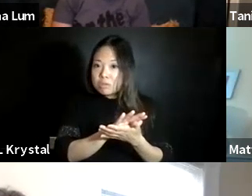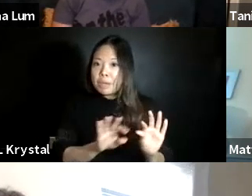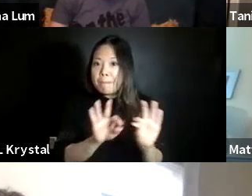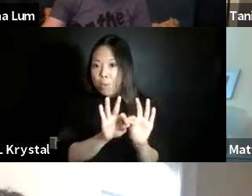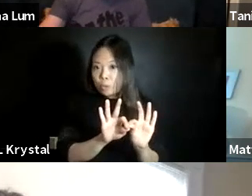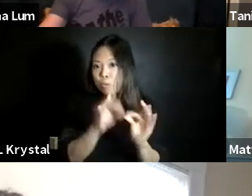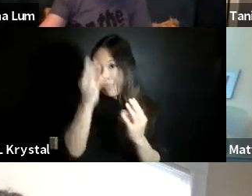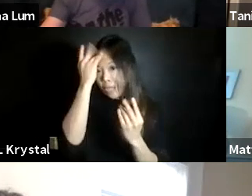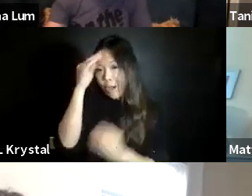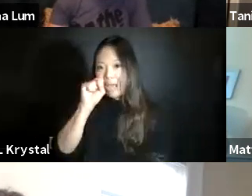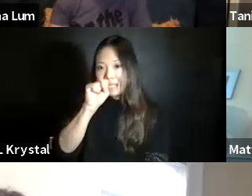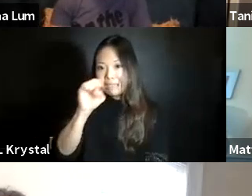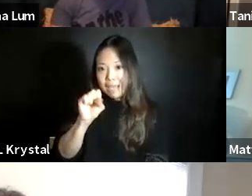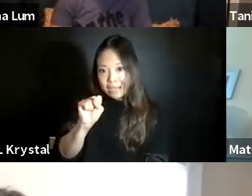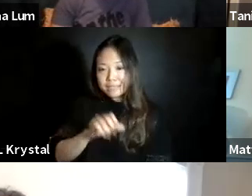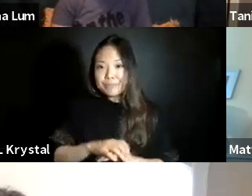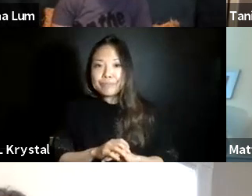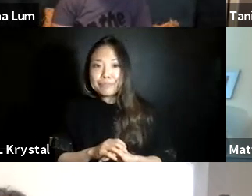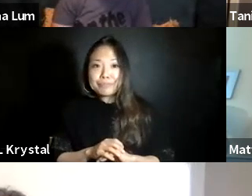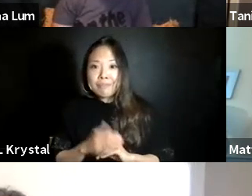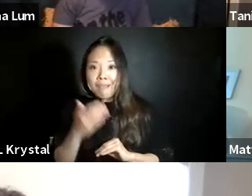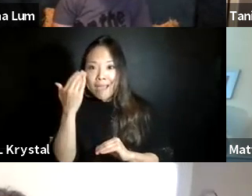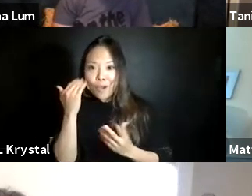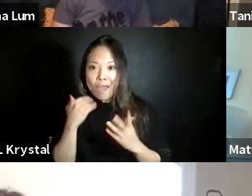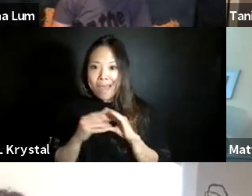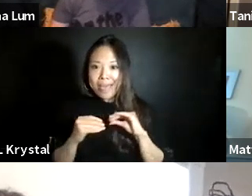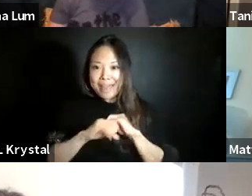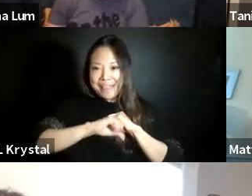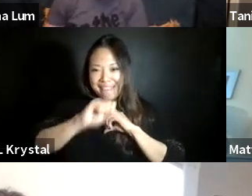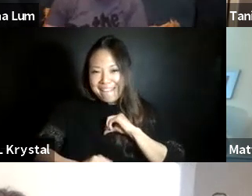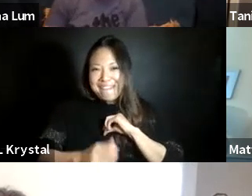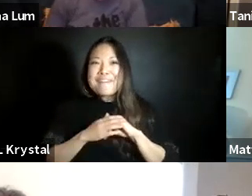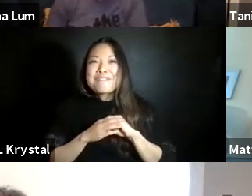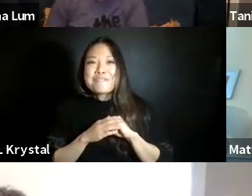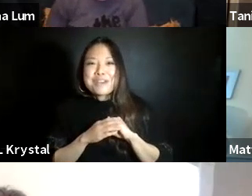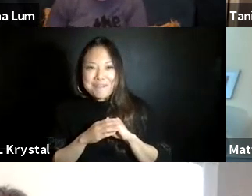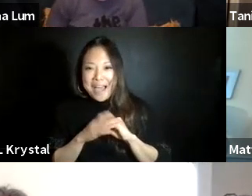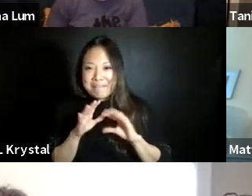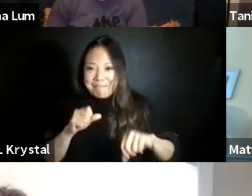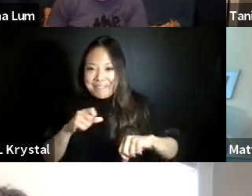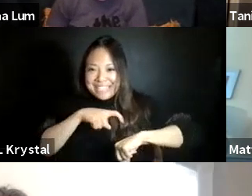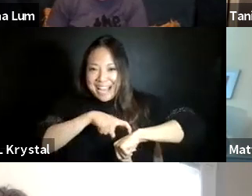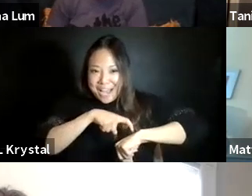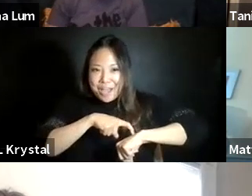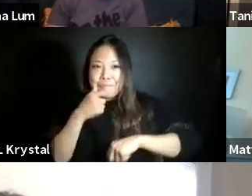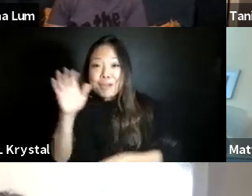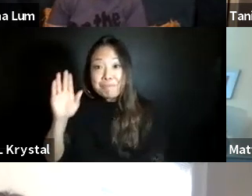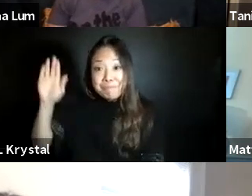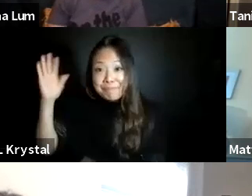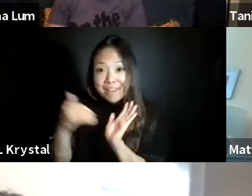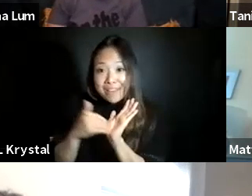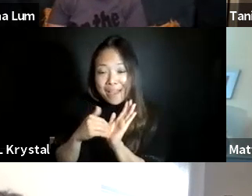great, but I know I'm taking up a lot of airtime, but my hand was up because I just one